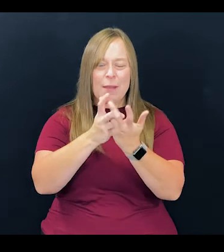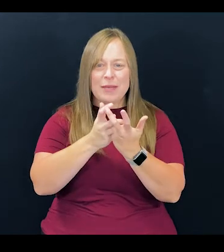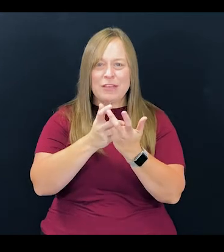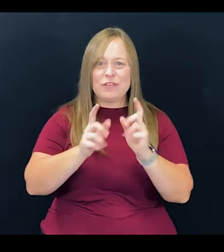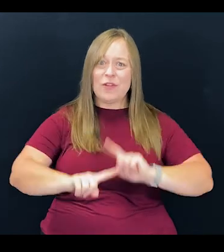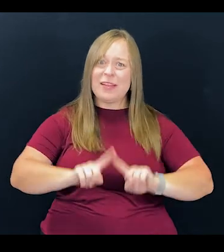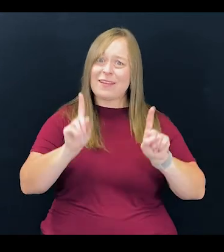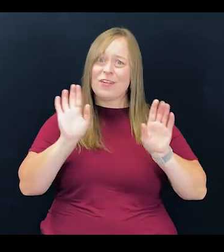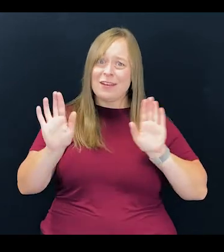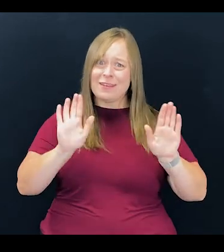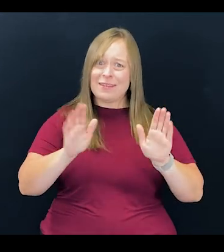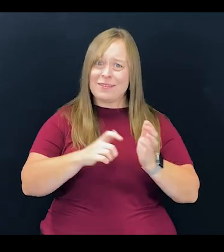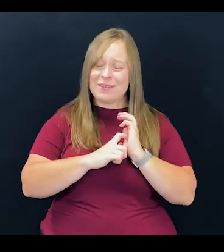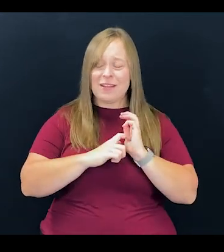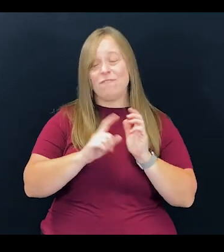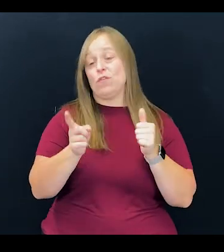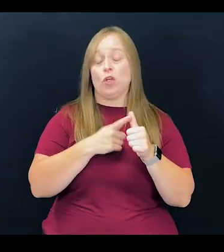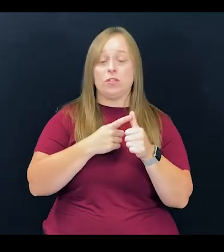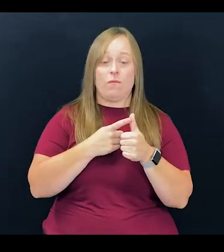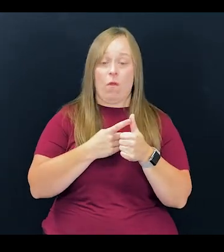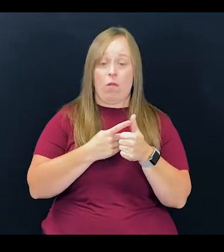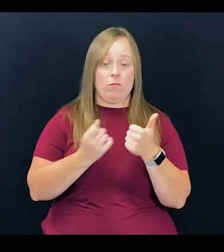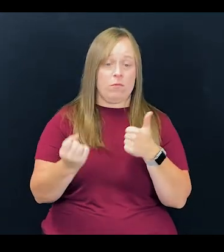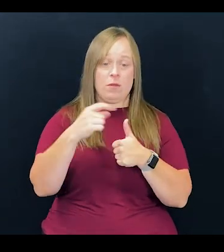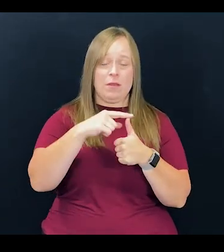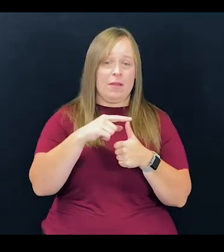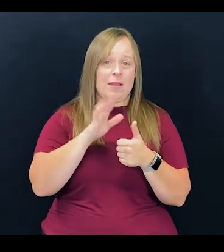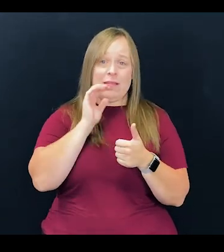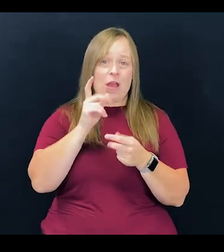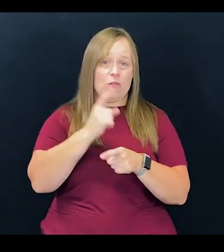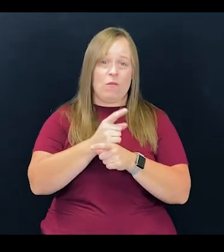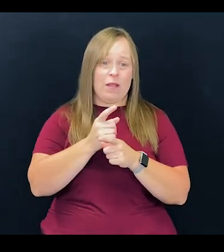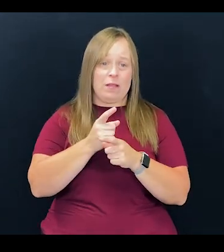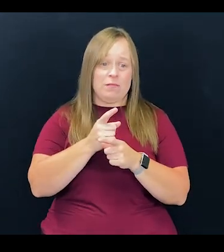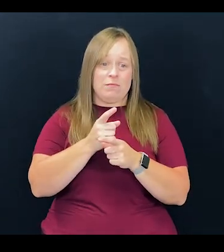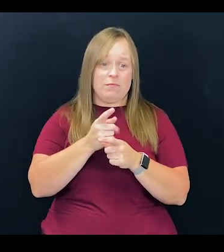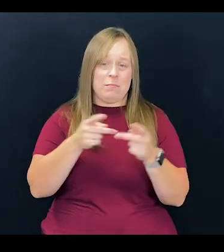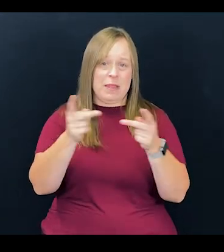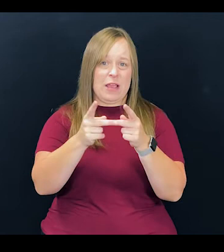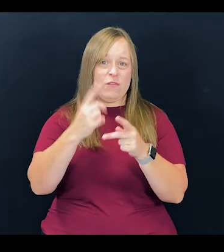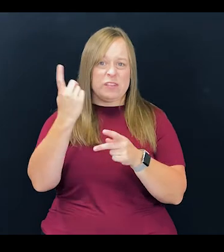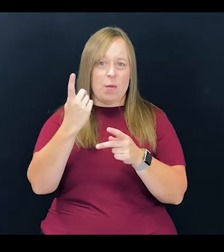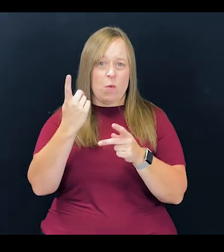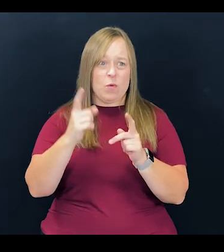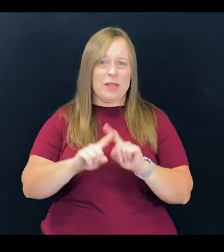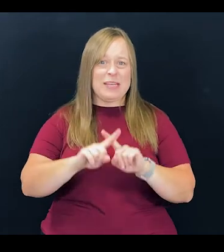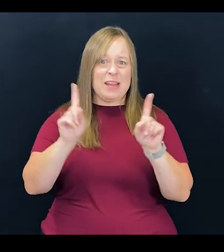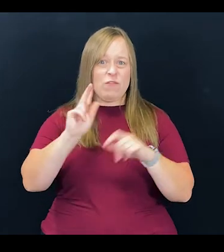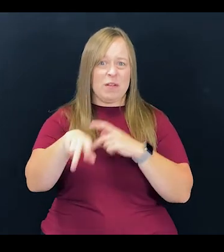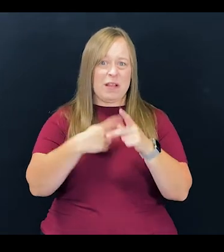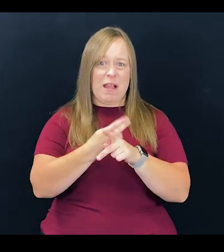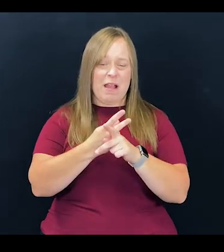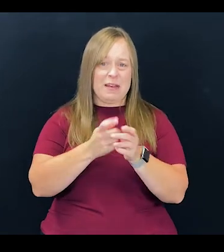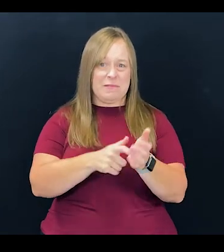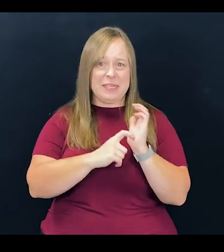fulfilled as accommodations. So first of all, I think it's out of place for someone with a different set of